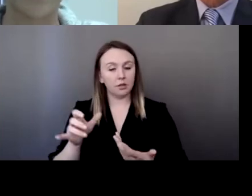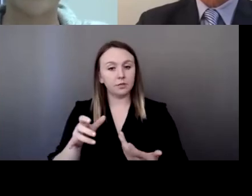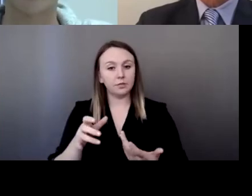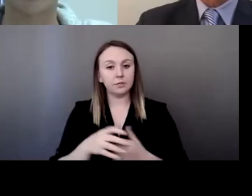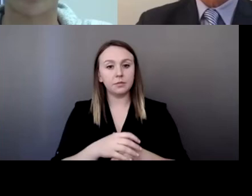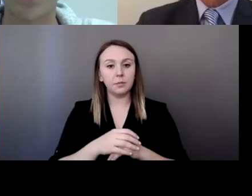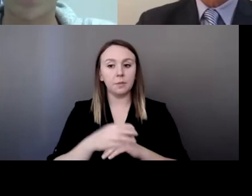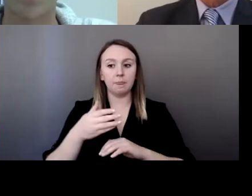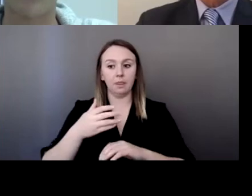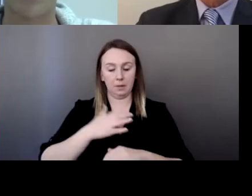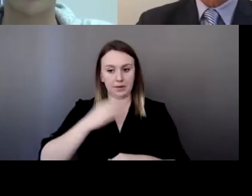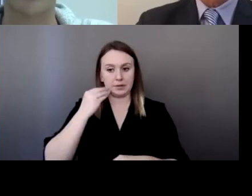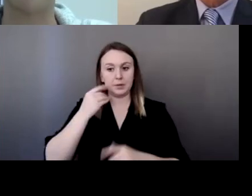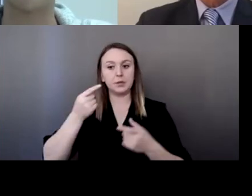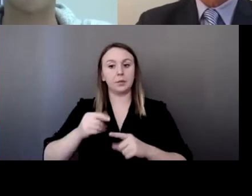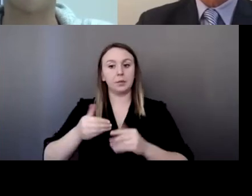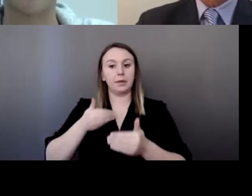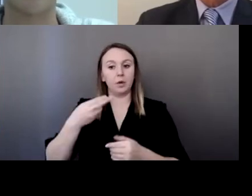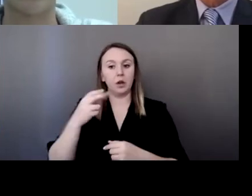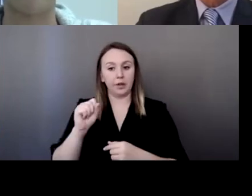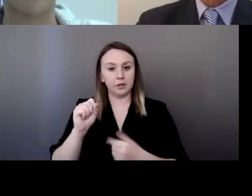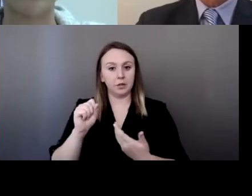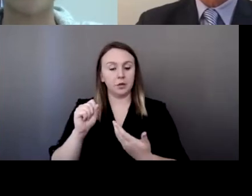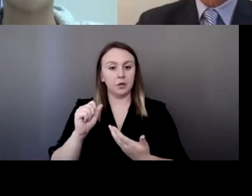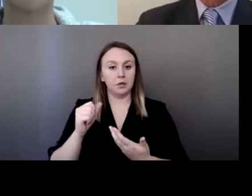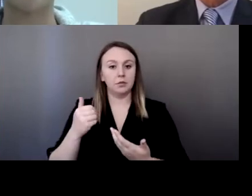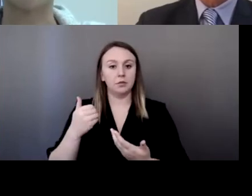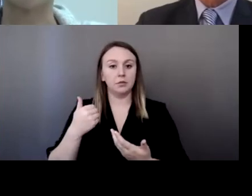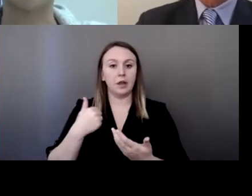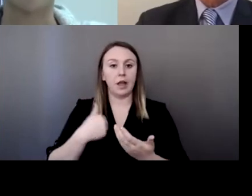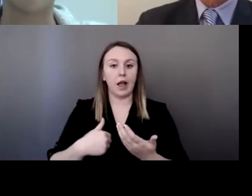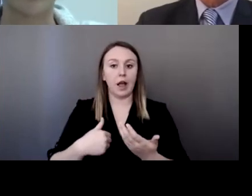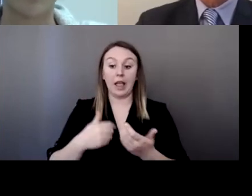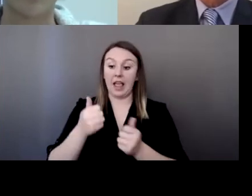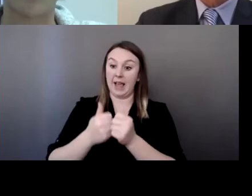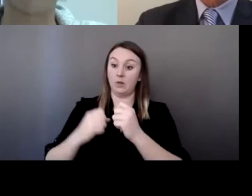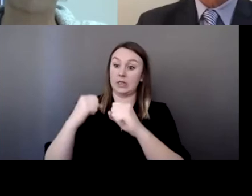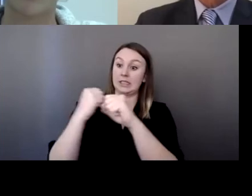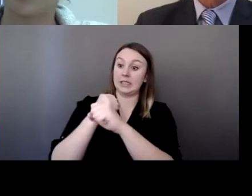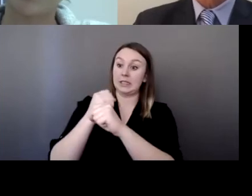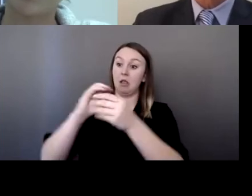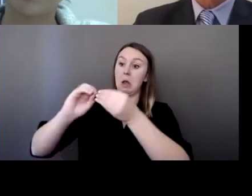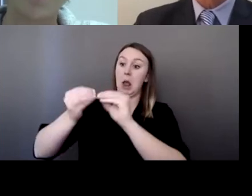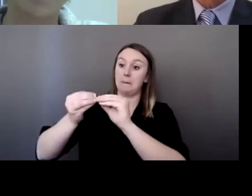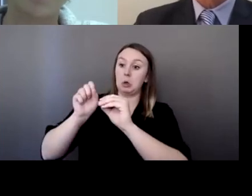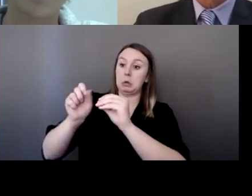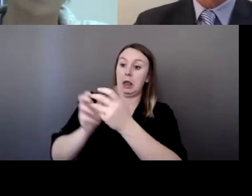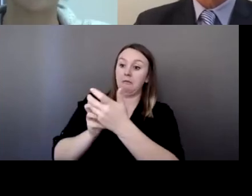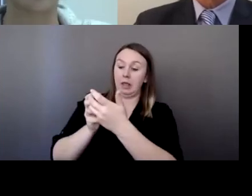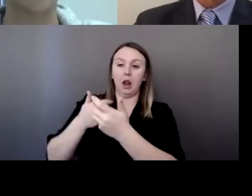Before high school, I was identified as every statistic that there was. Yet